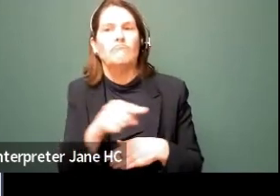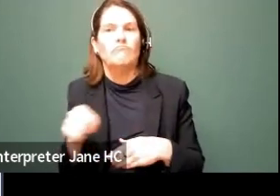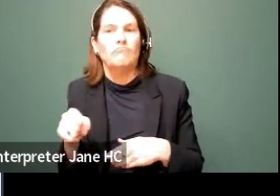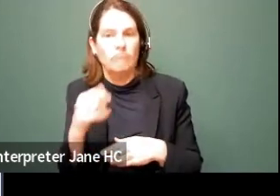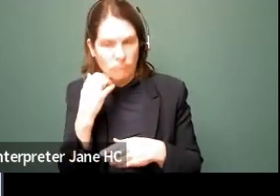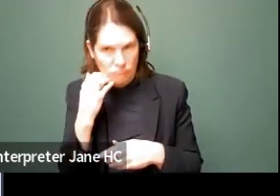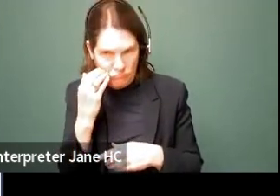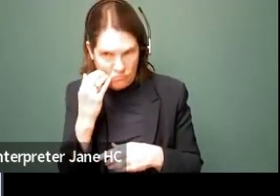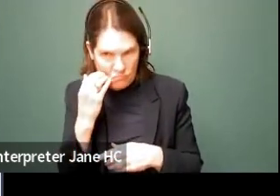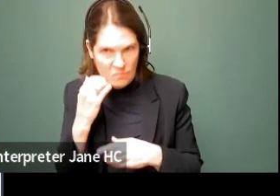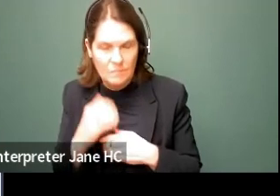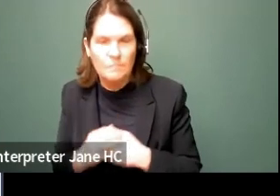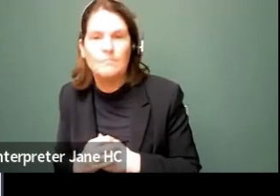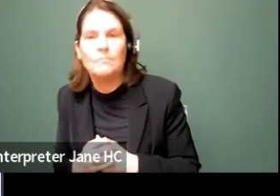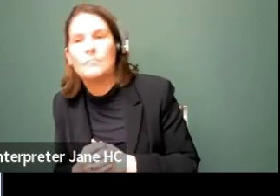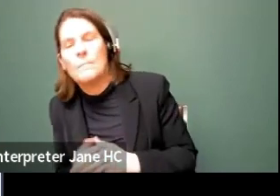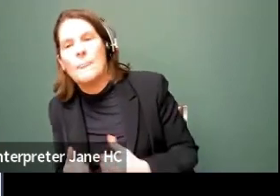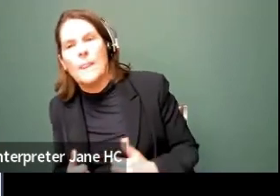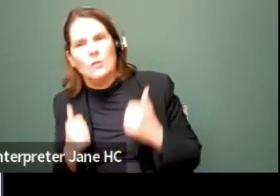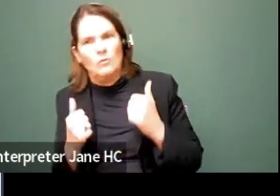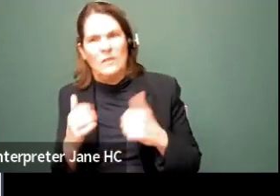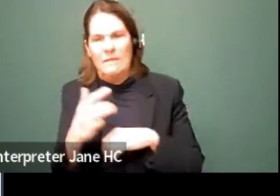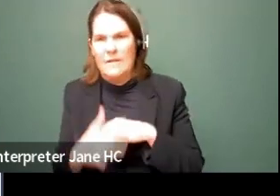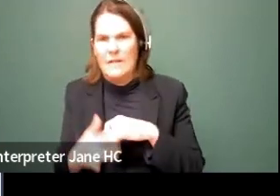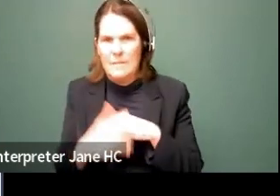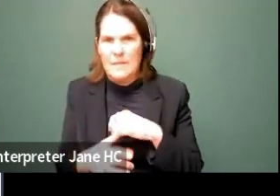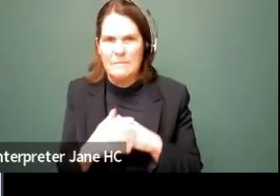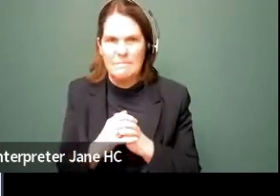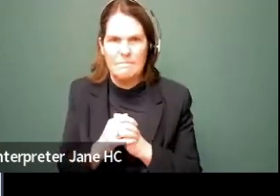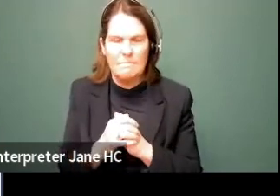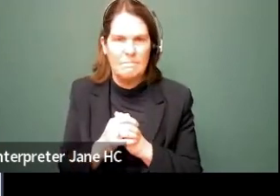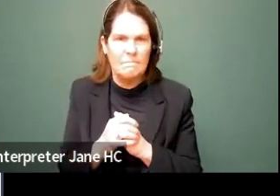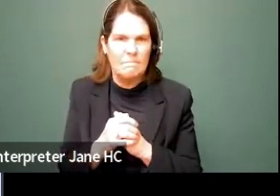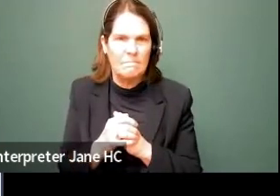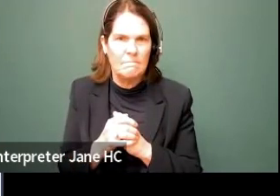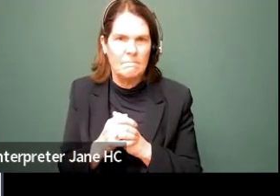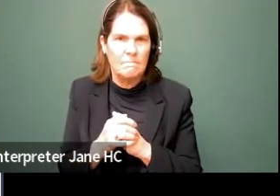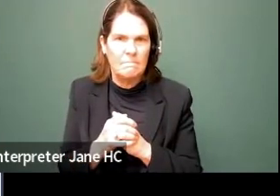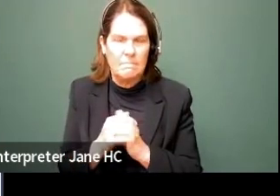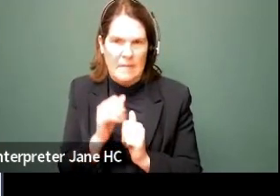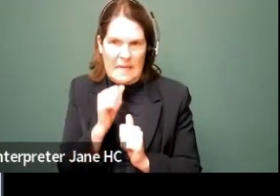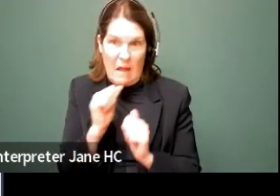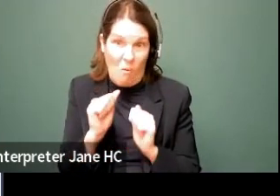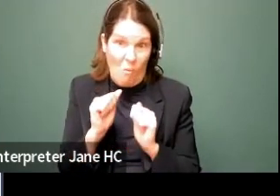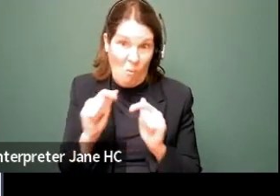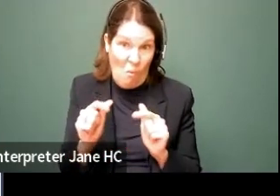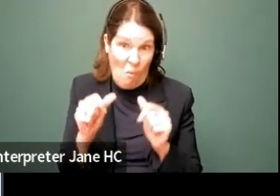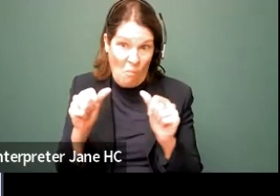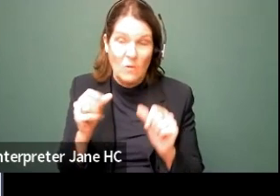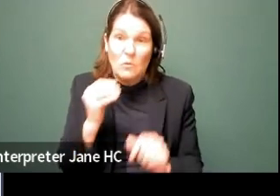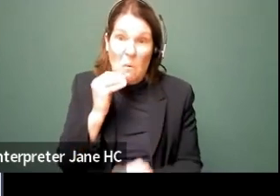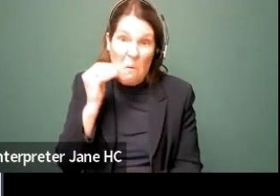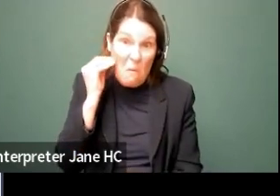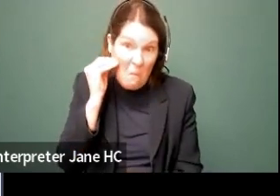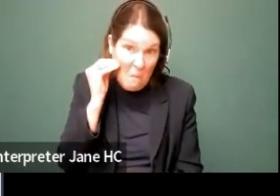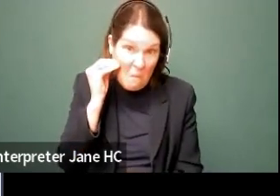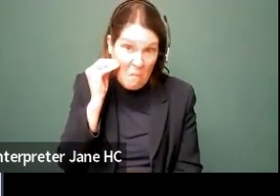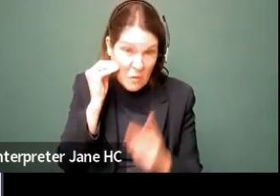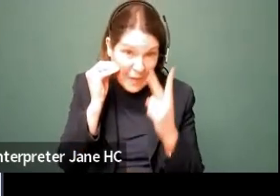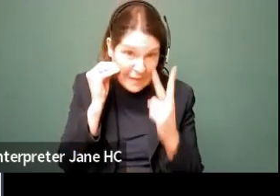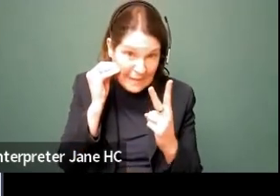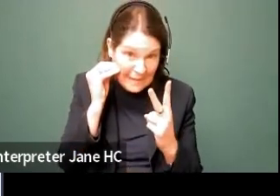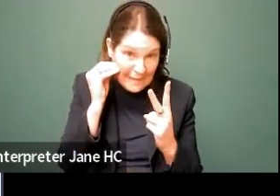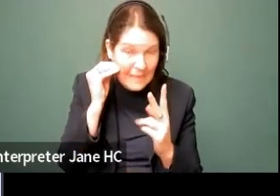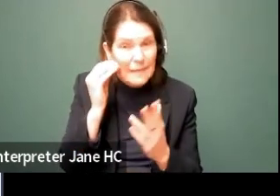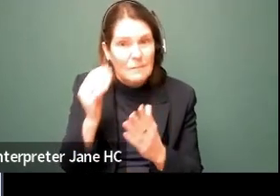and address here. Not all legislators post their home addresses, as you can see, but most